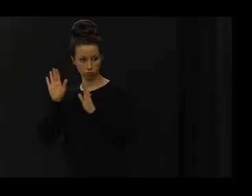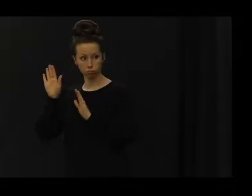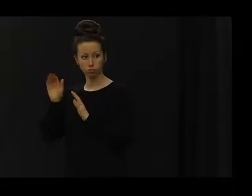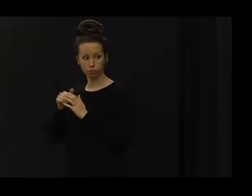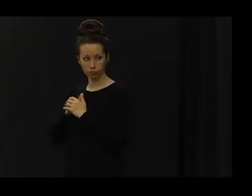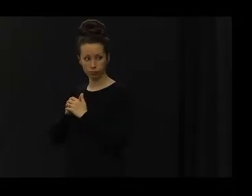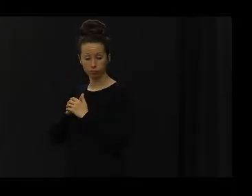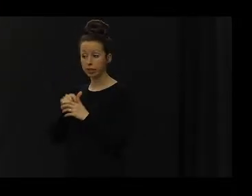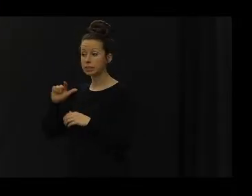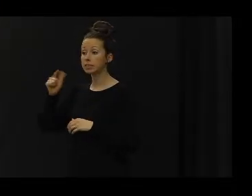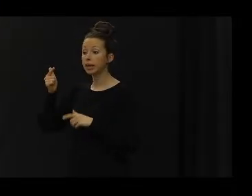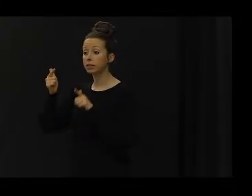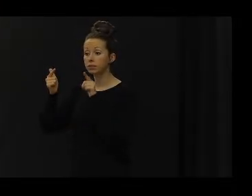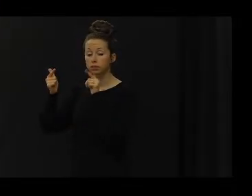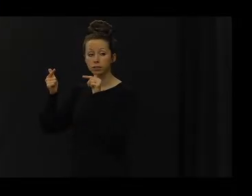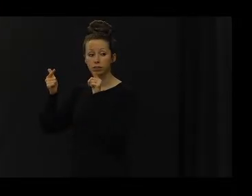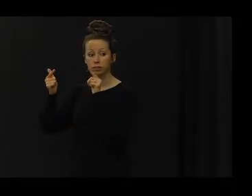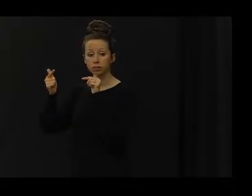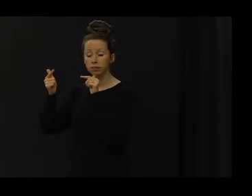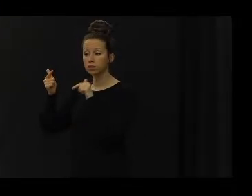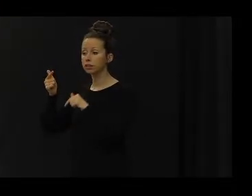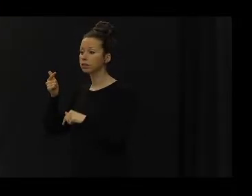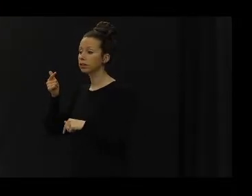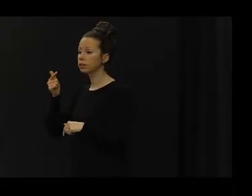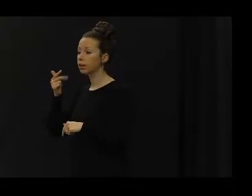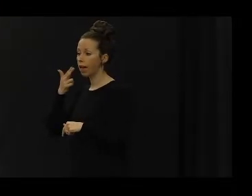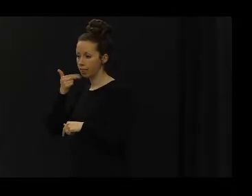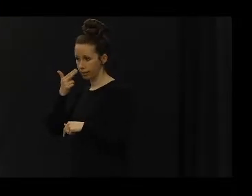And we have a second by Haley.